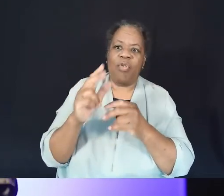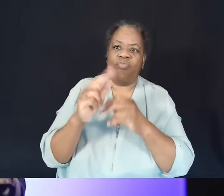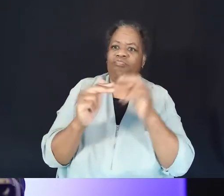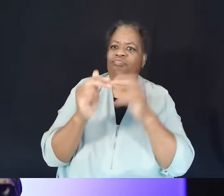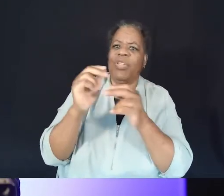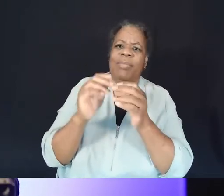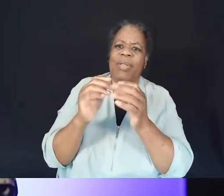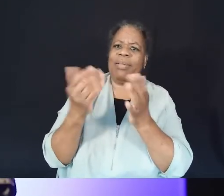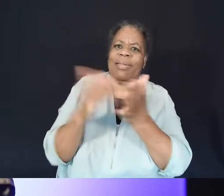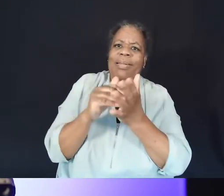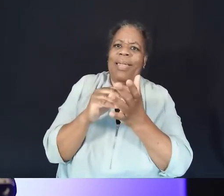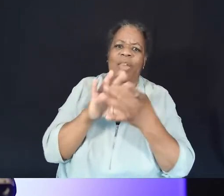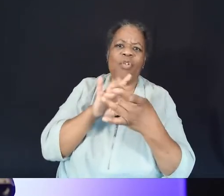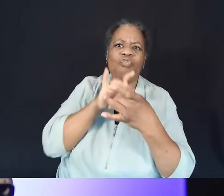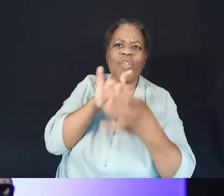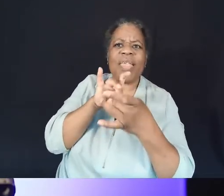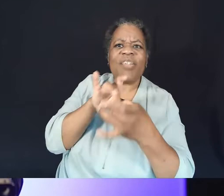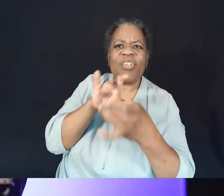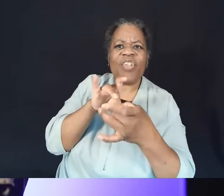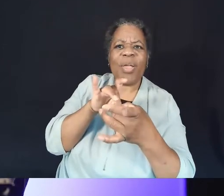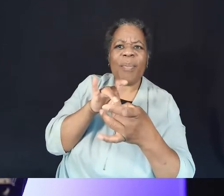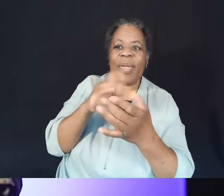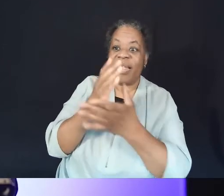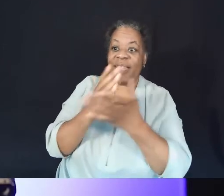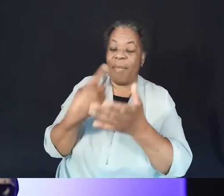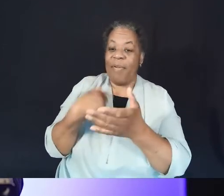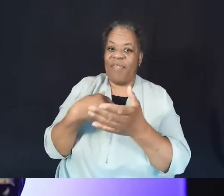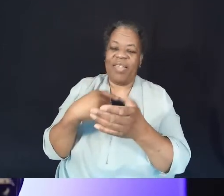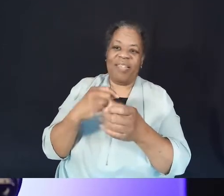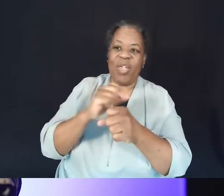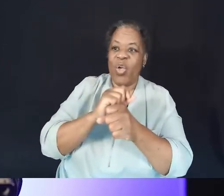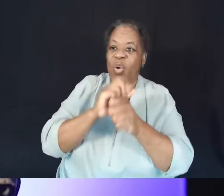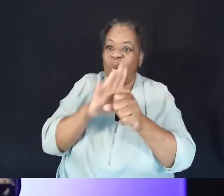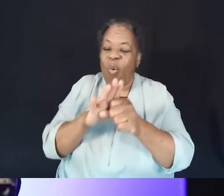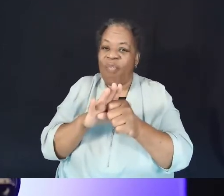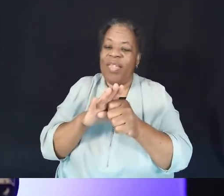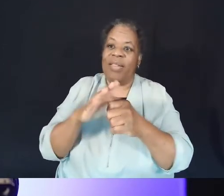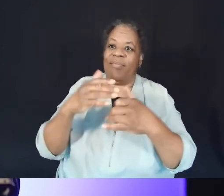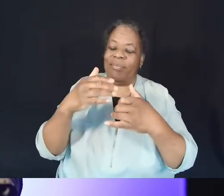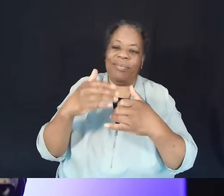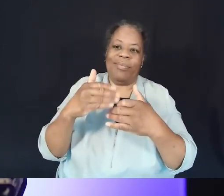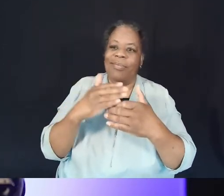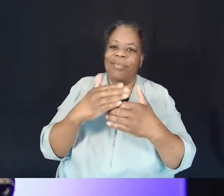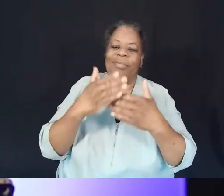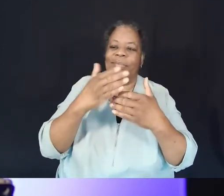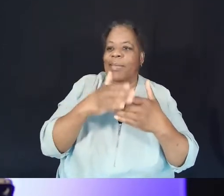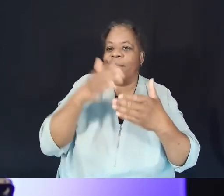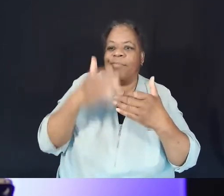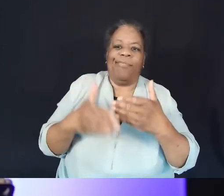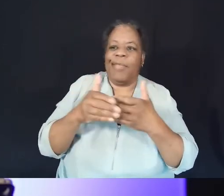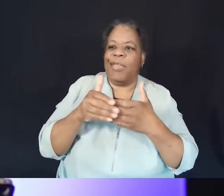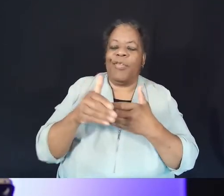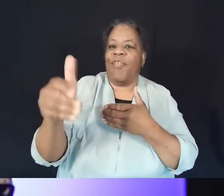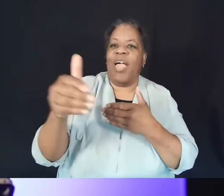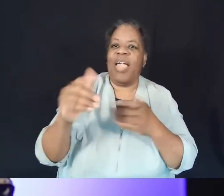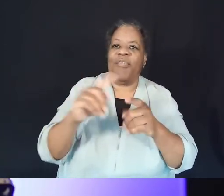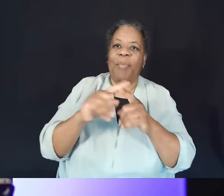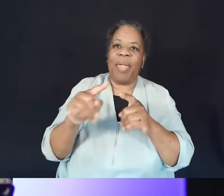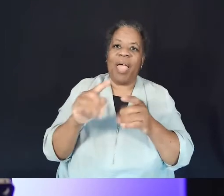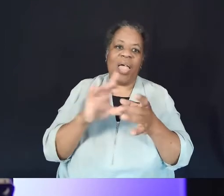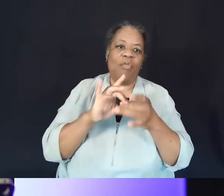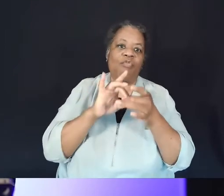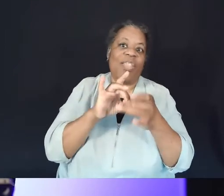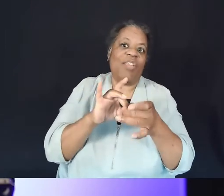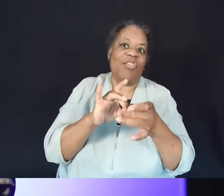For some of us, we've survived COVID-19, but some of our most special and long-held relationships have suffered. Can you